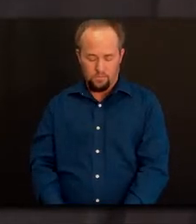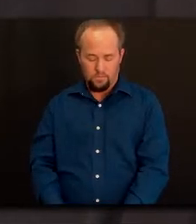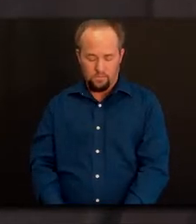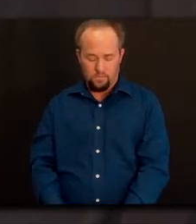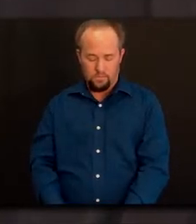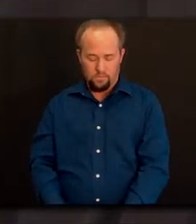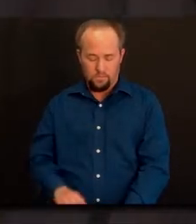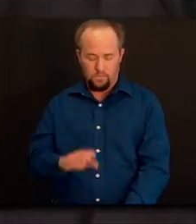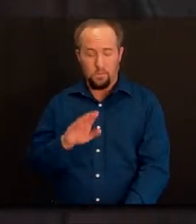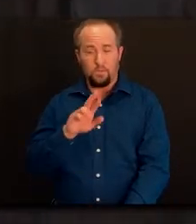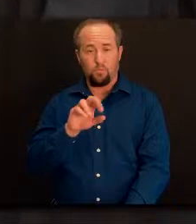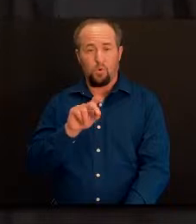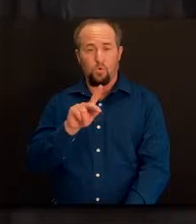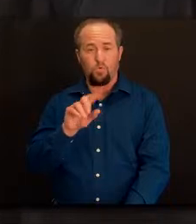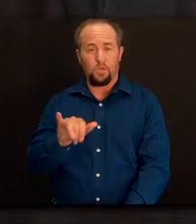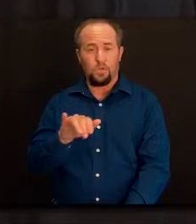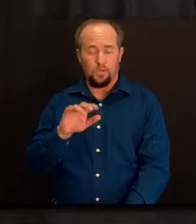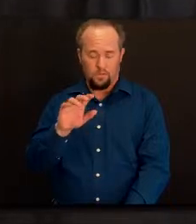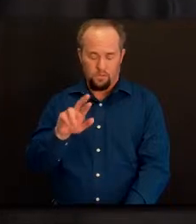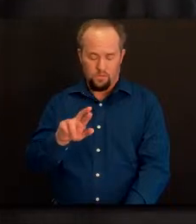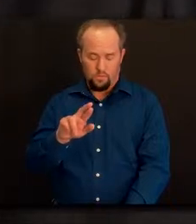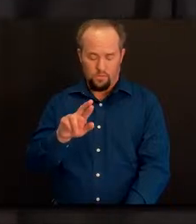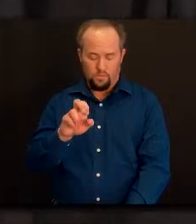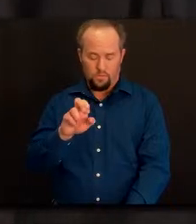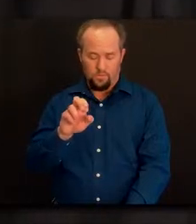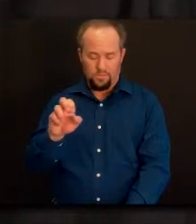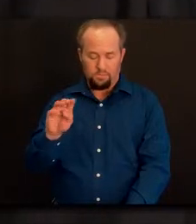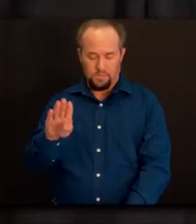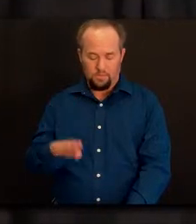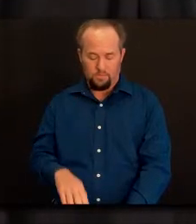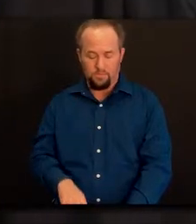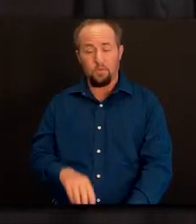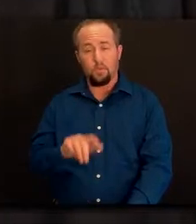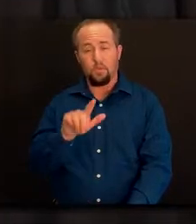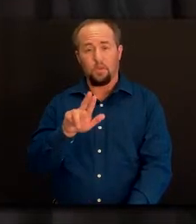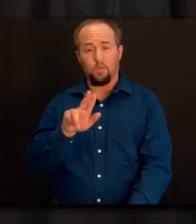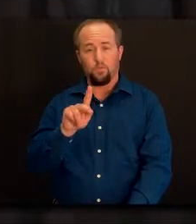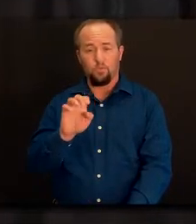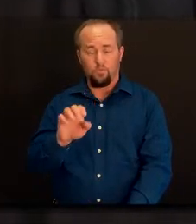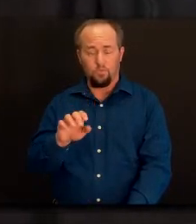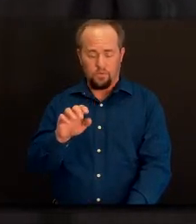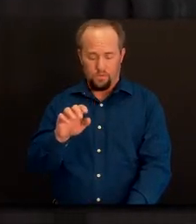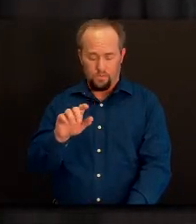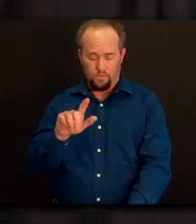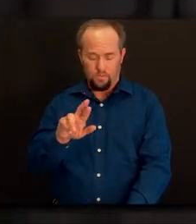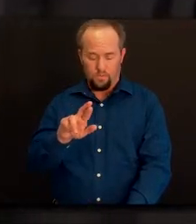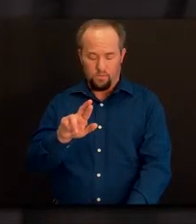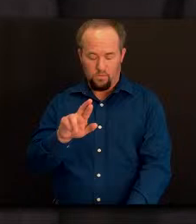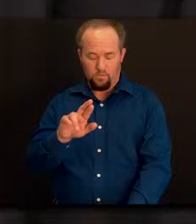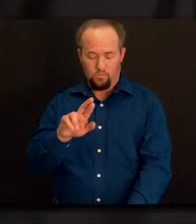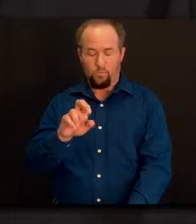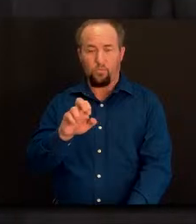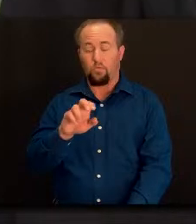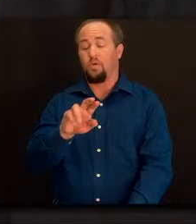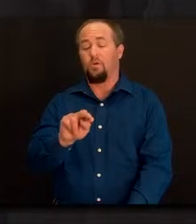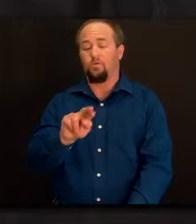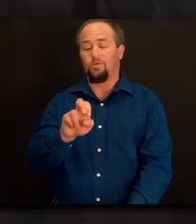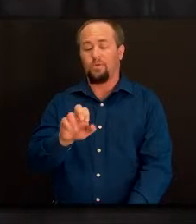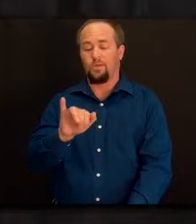Brody Joseph Reeb. Luke Edward Rydell.